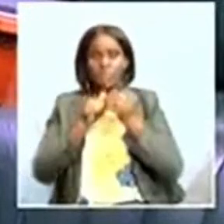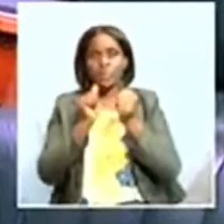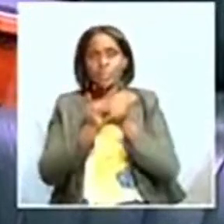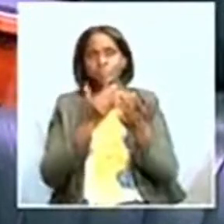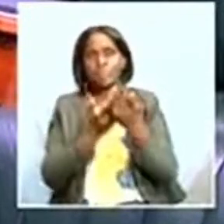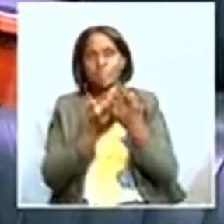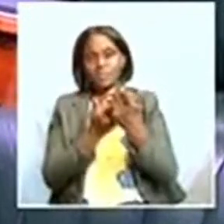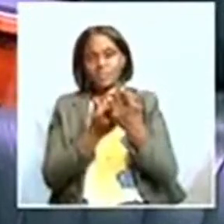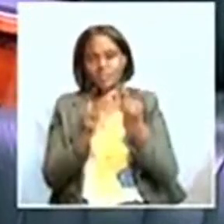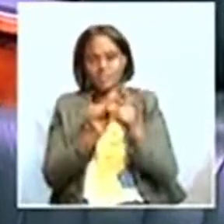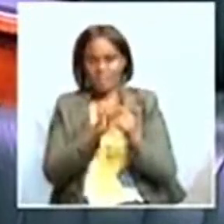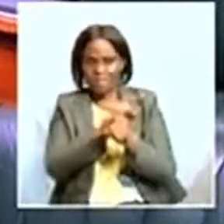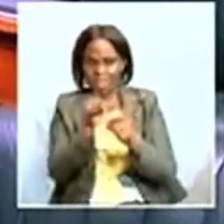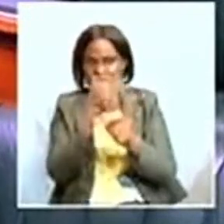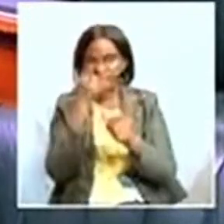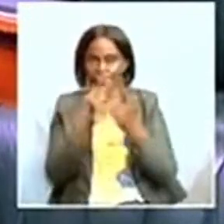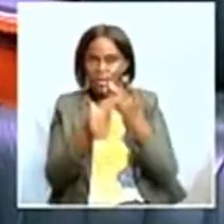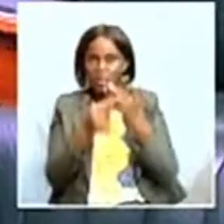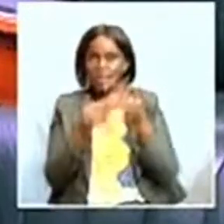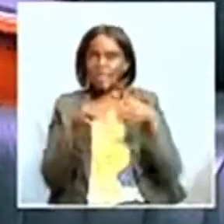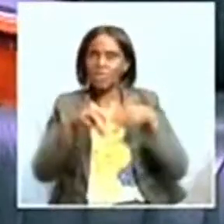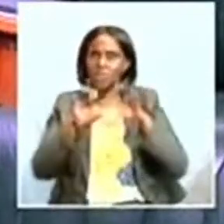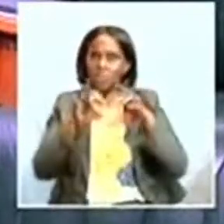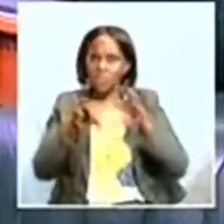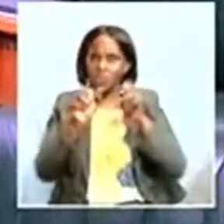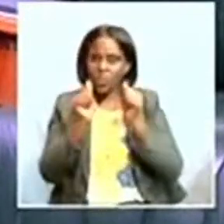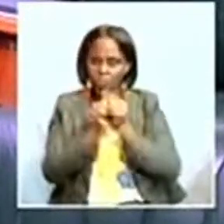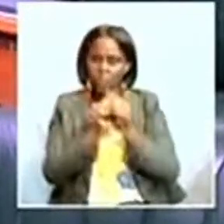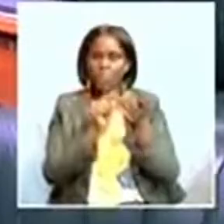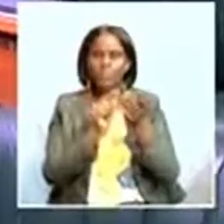that this should have preceded